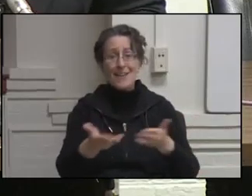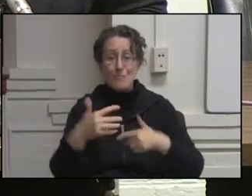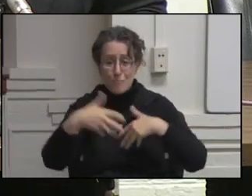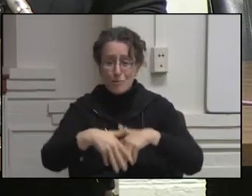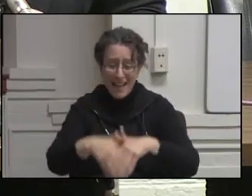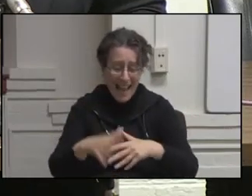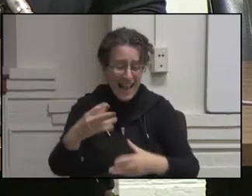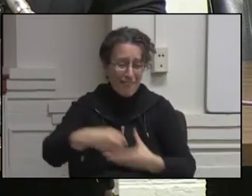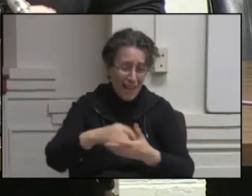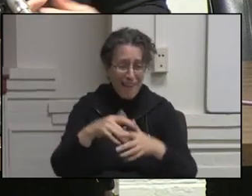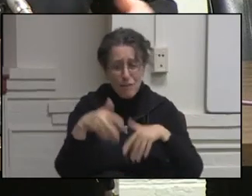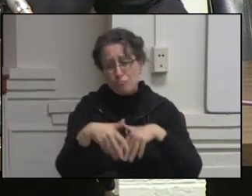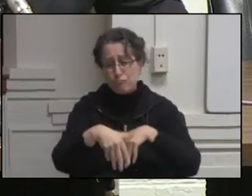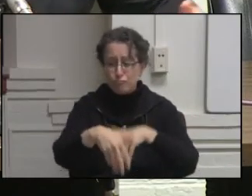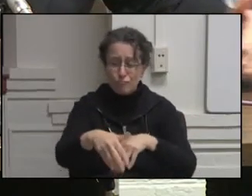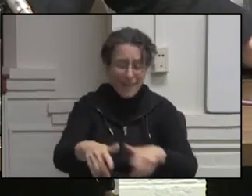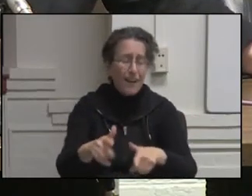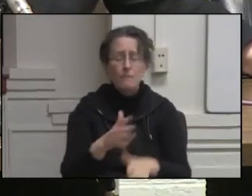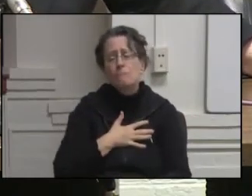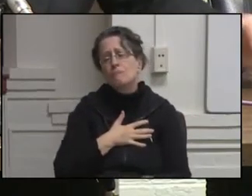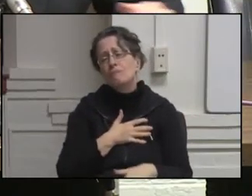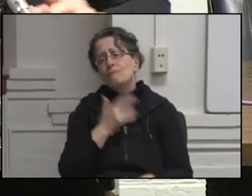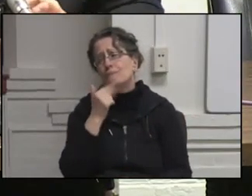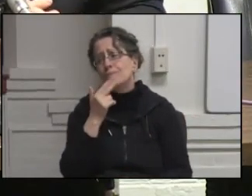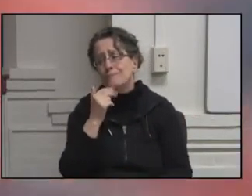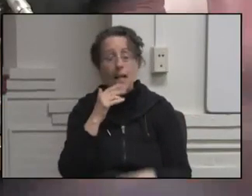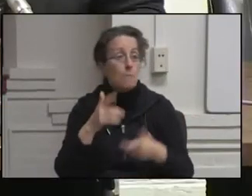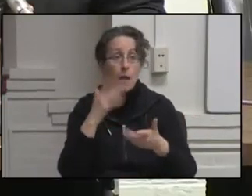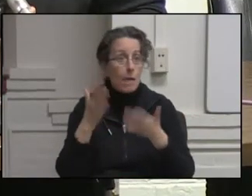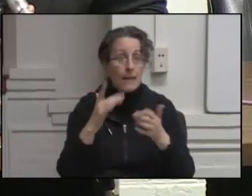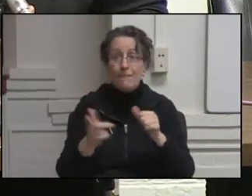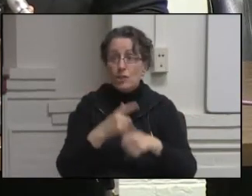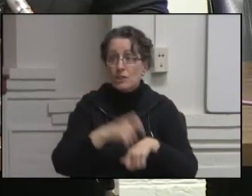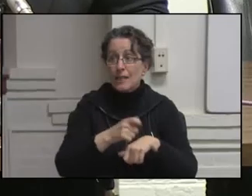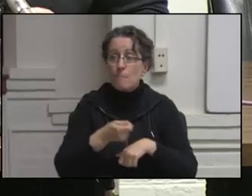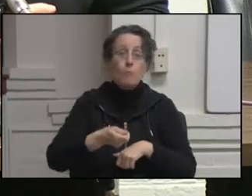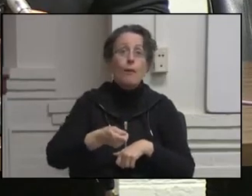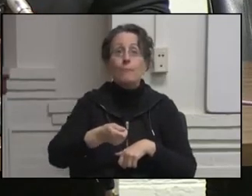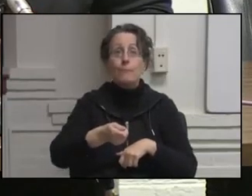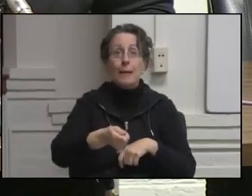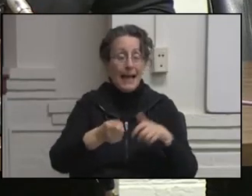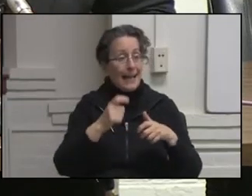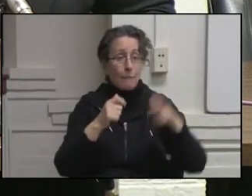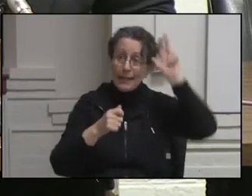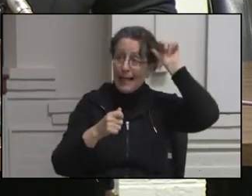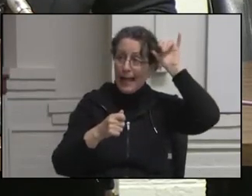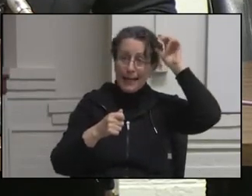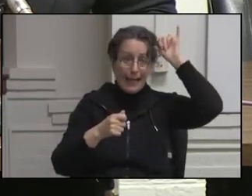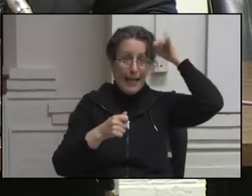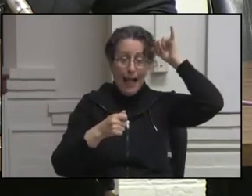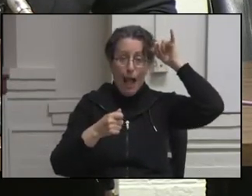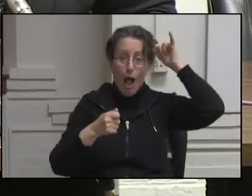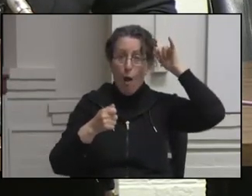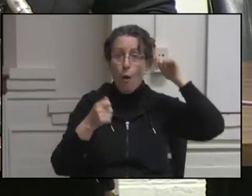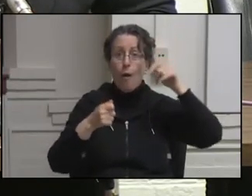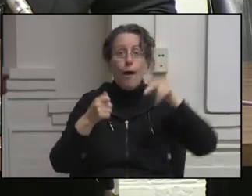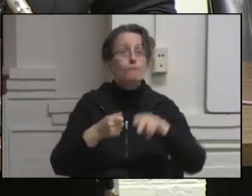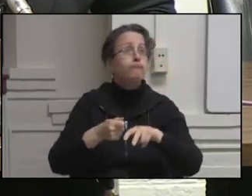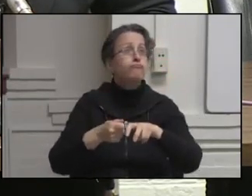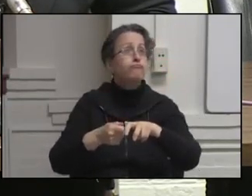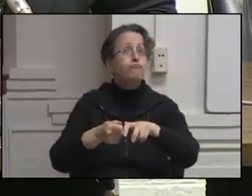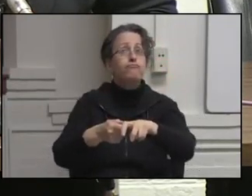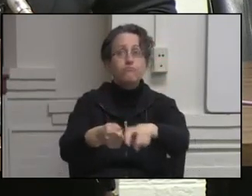working with them on walking and being on a halter and so forth. So there's a lot of time put